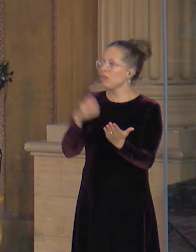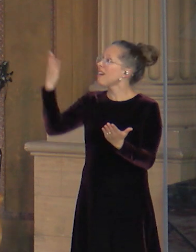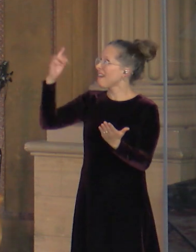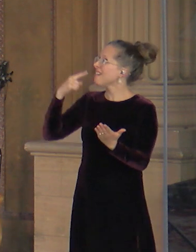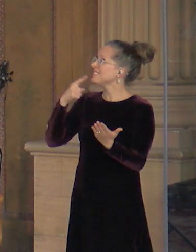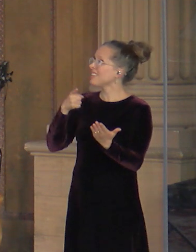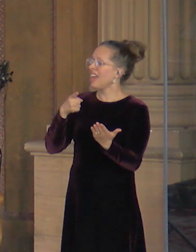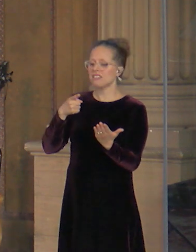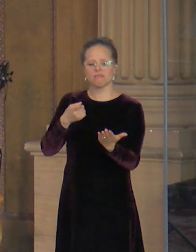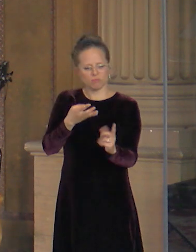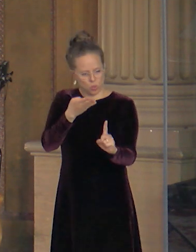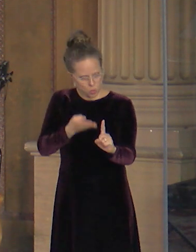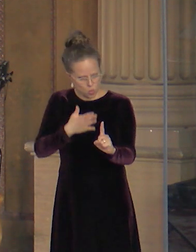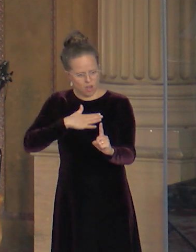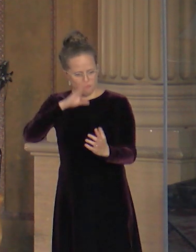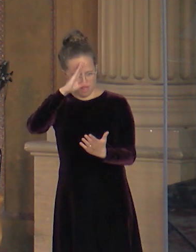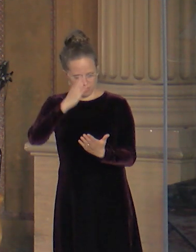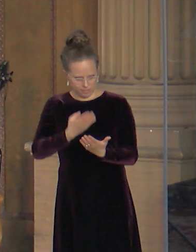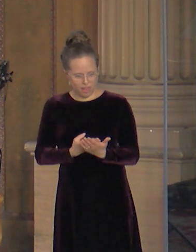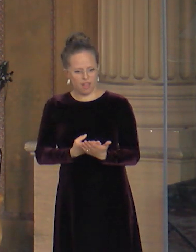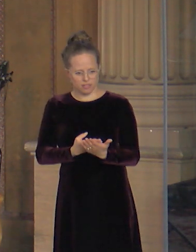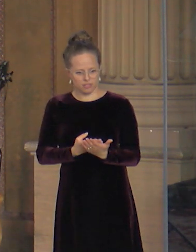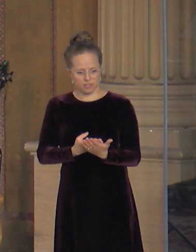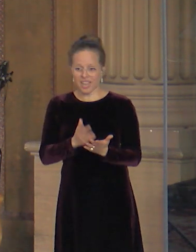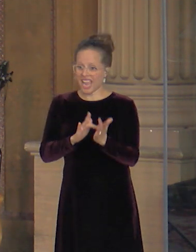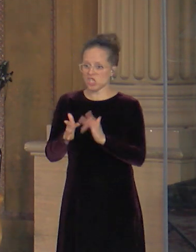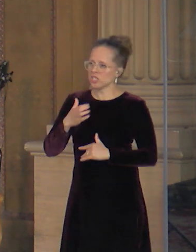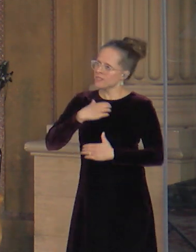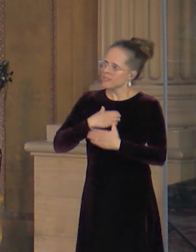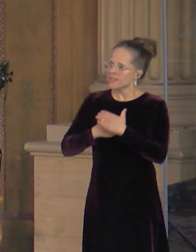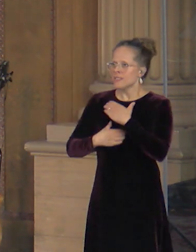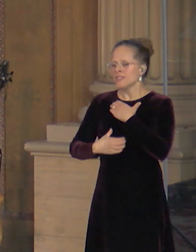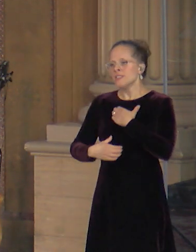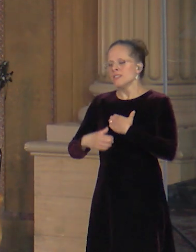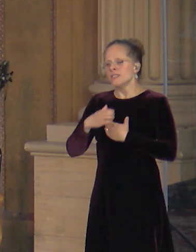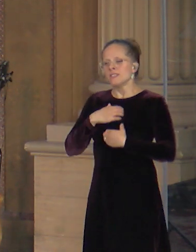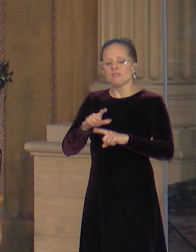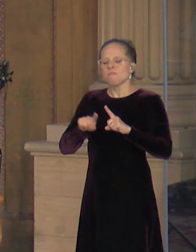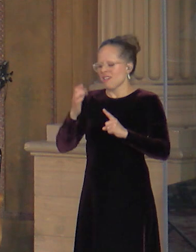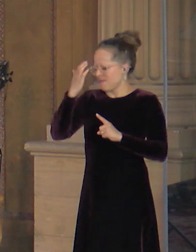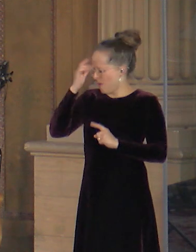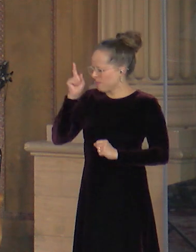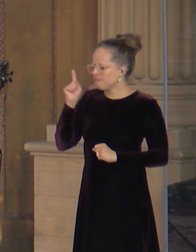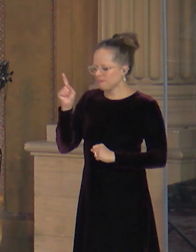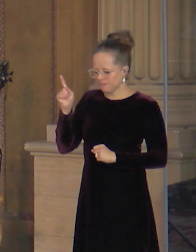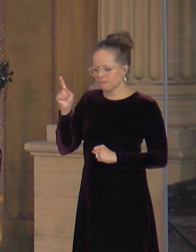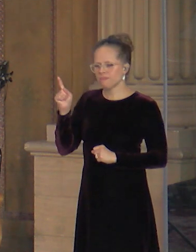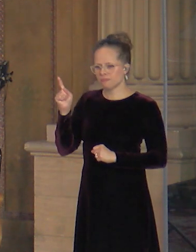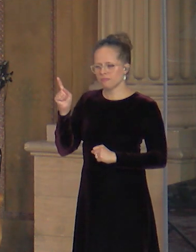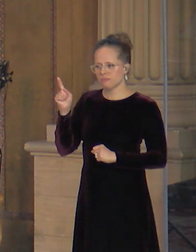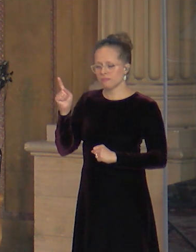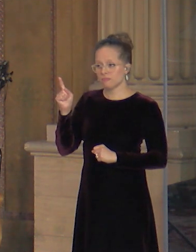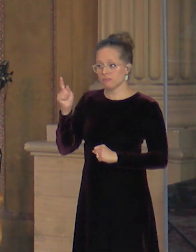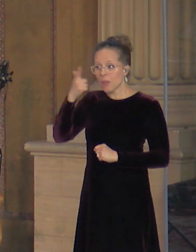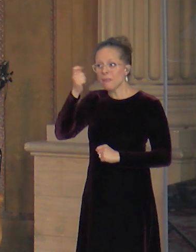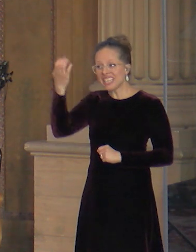was his son and that hunger didn't prove otherwise because in the Bible God allowed his son Israel to hunger for a time